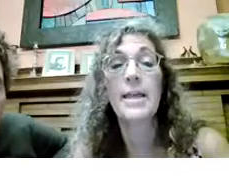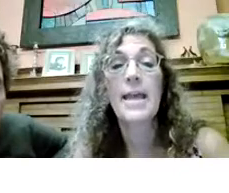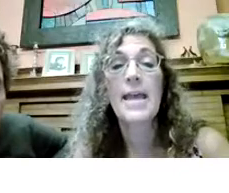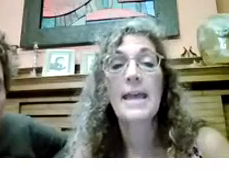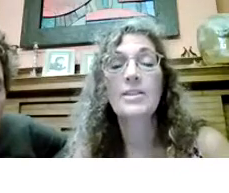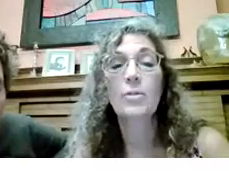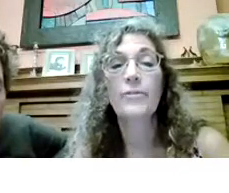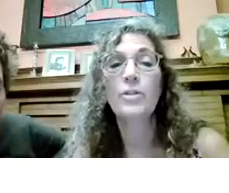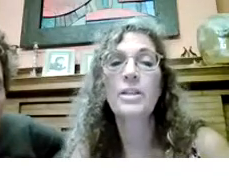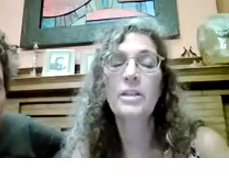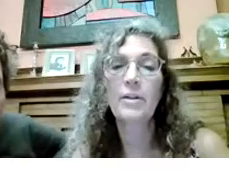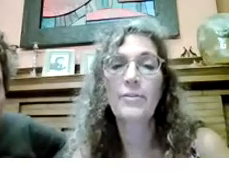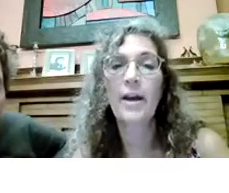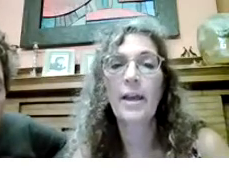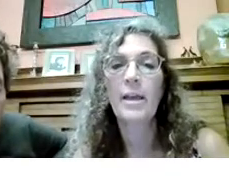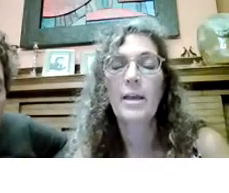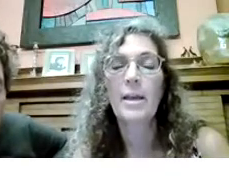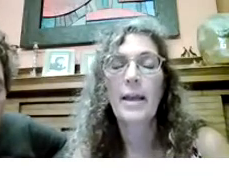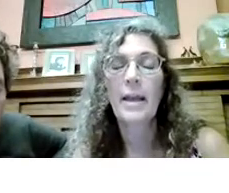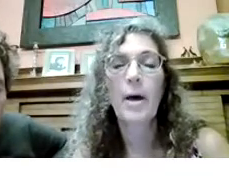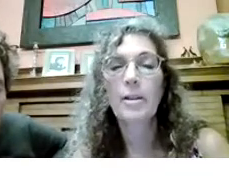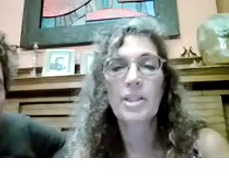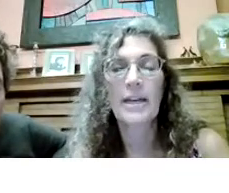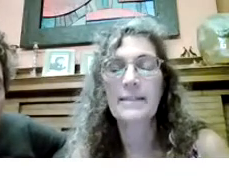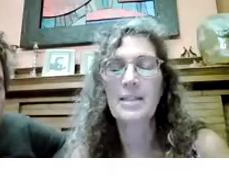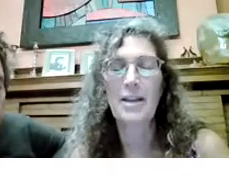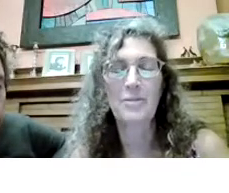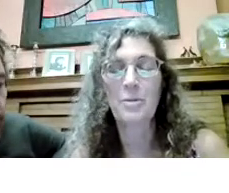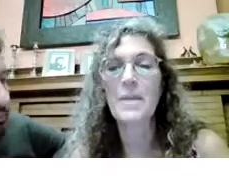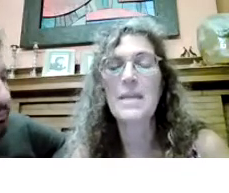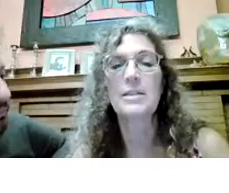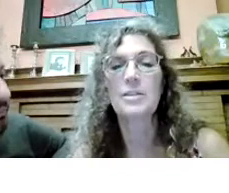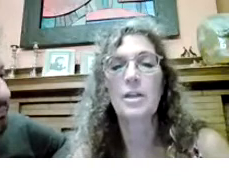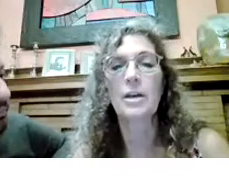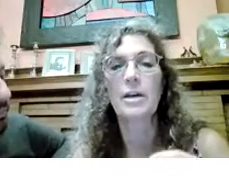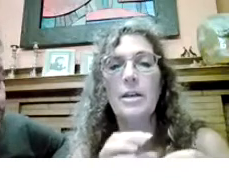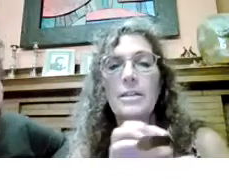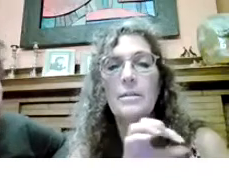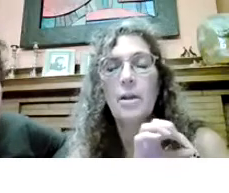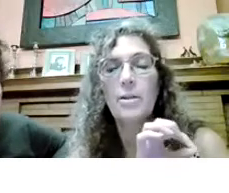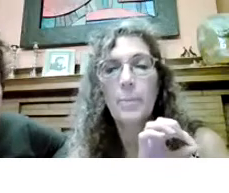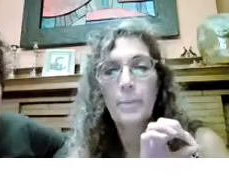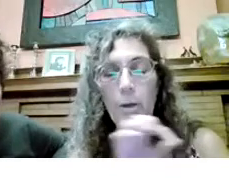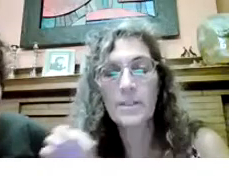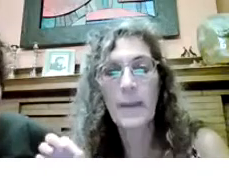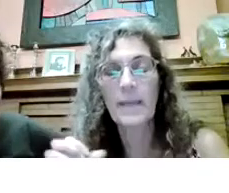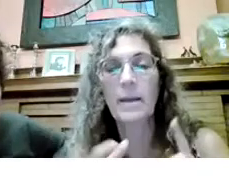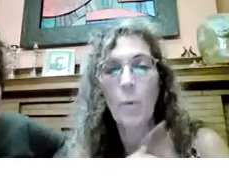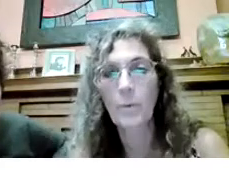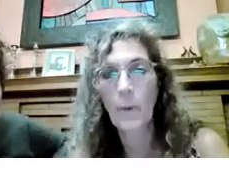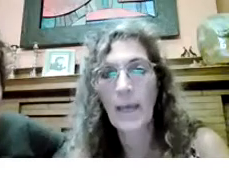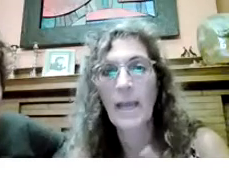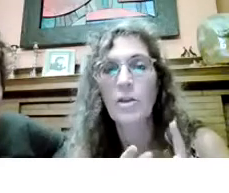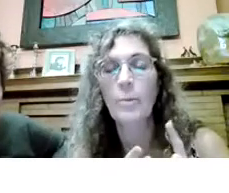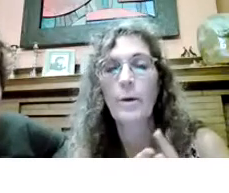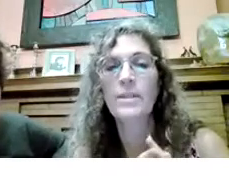Bartlett. And so if you could clarify, and I apologize that you'd have to repeat, are you proposing making it